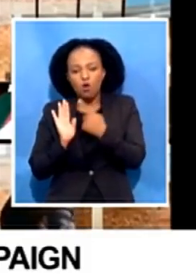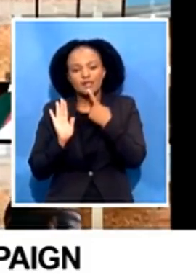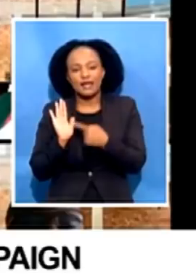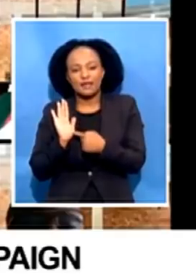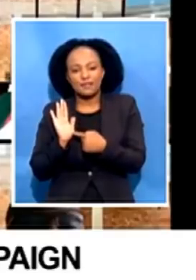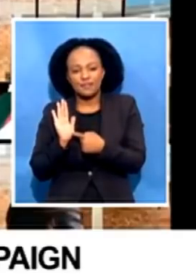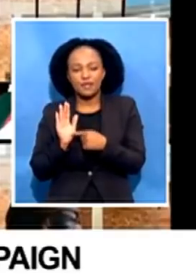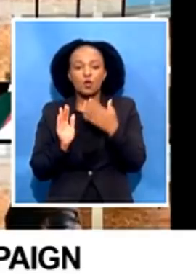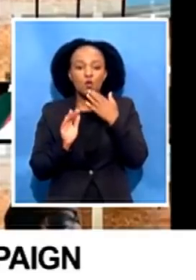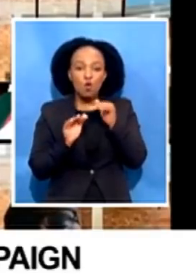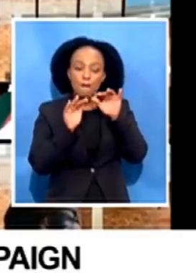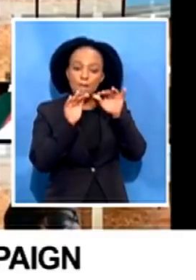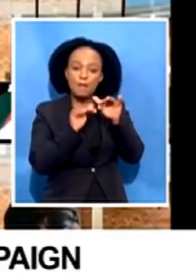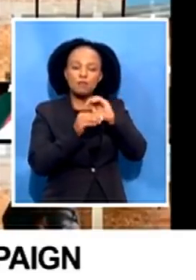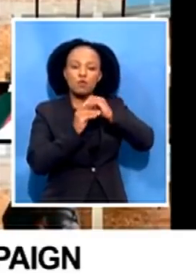Shattering.